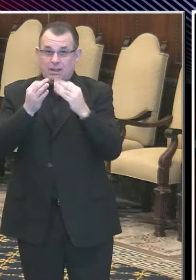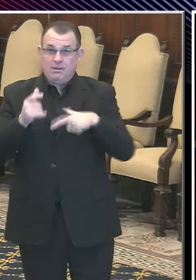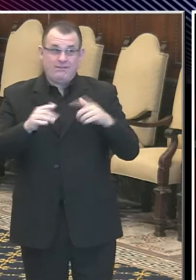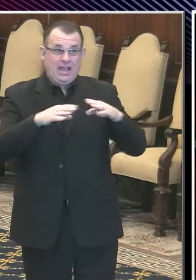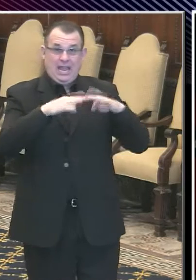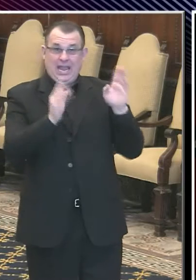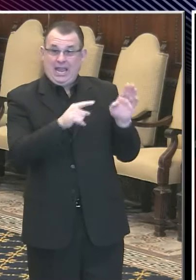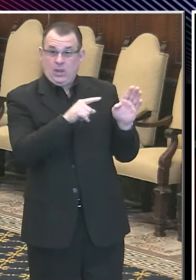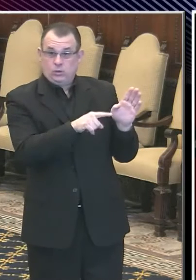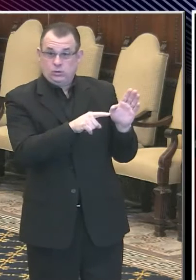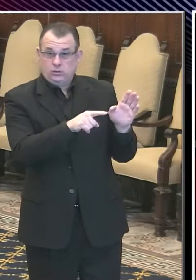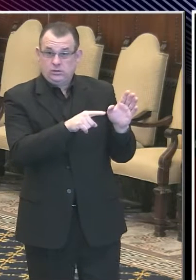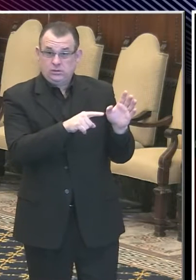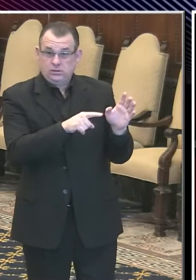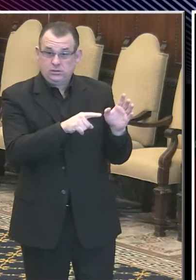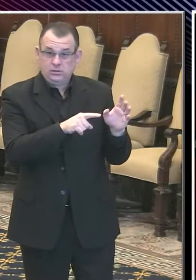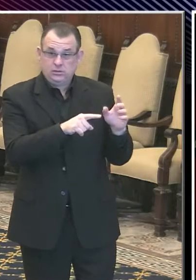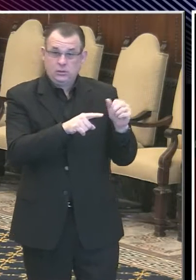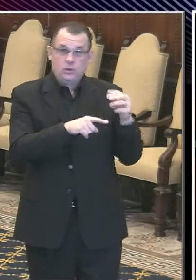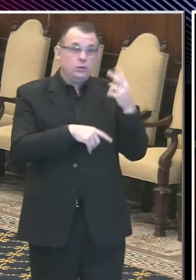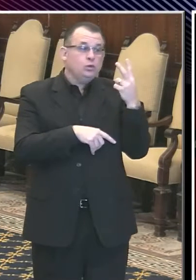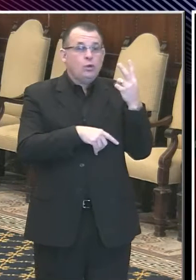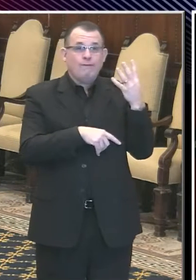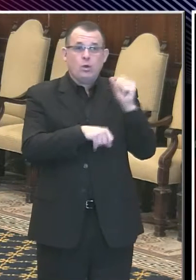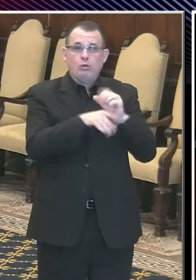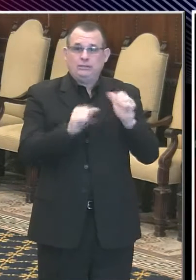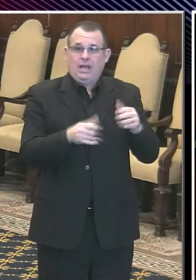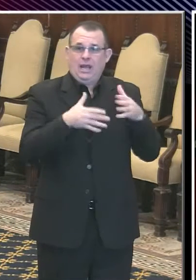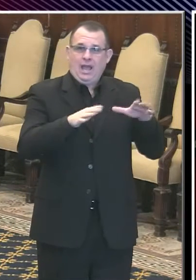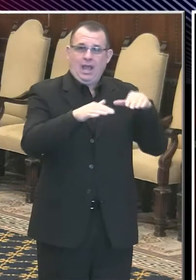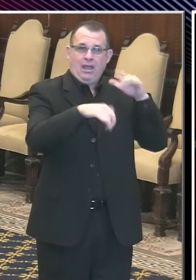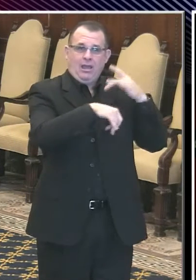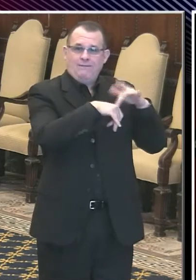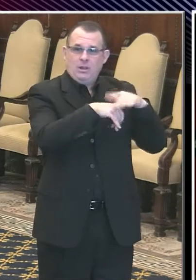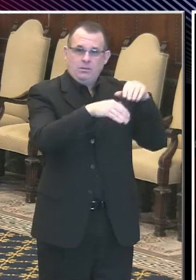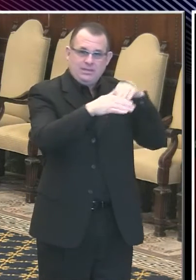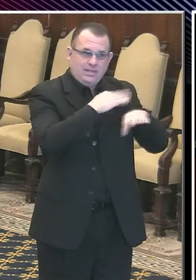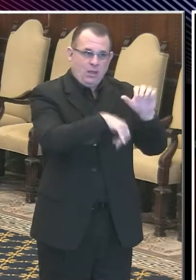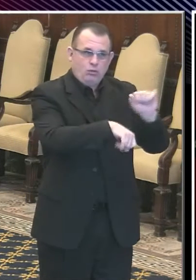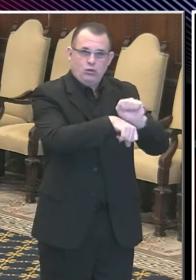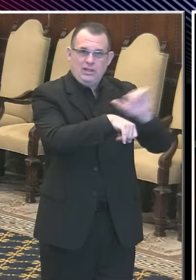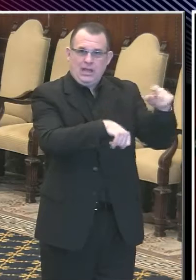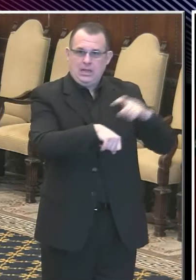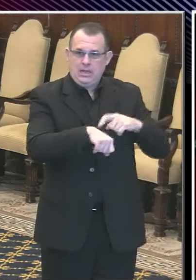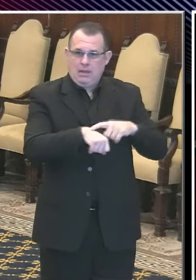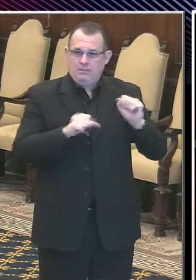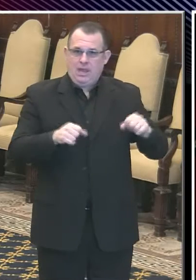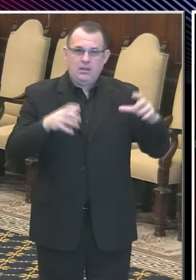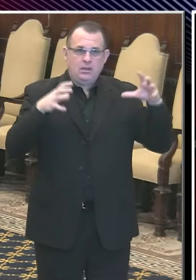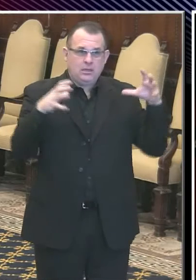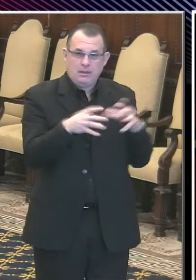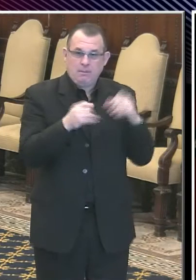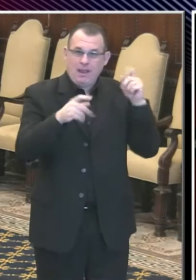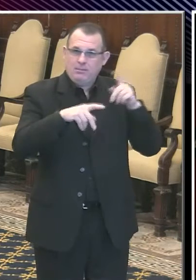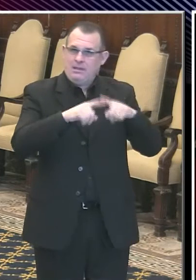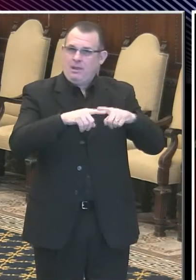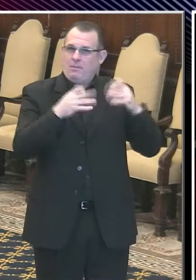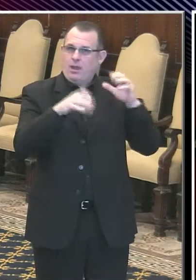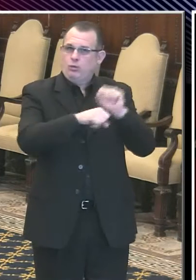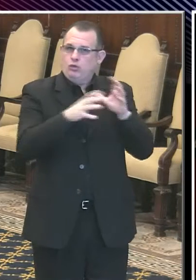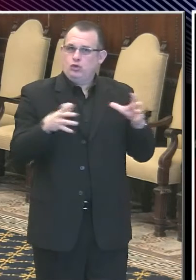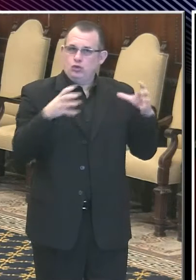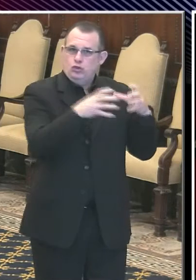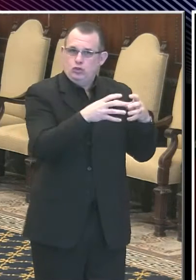any time per dwelling unit. I also want to note that concurrent with this order, the city's Board of Health will consider